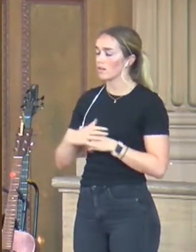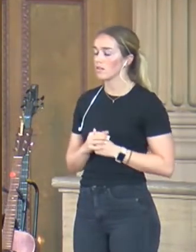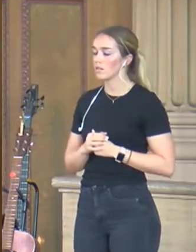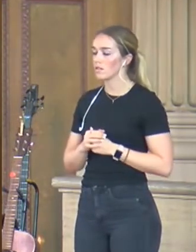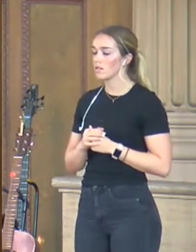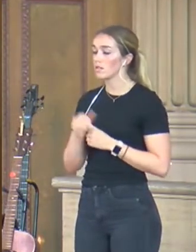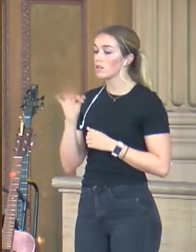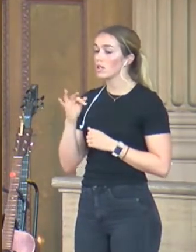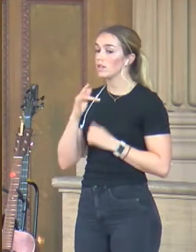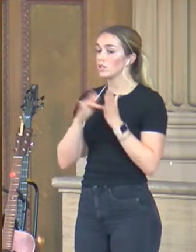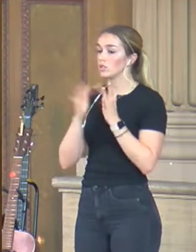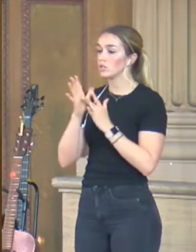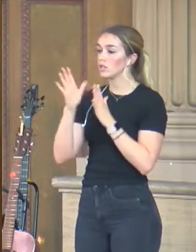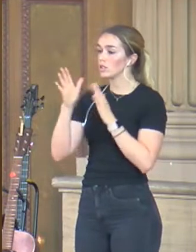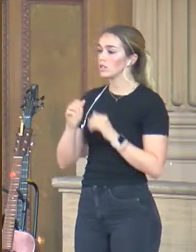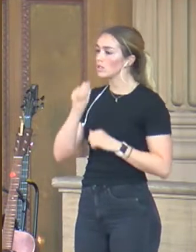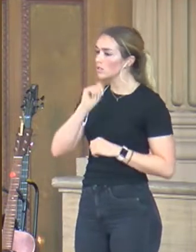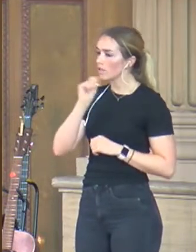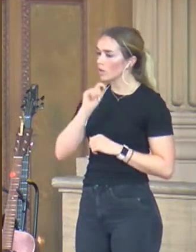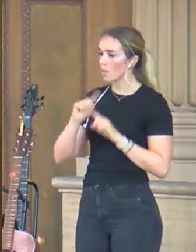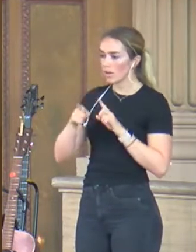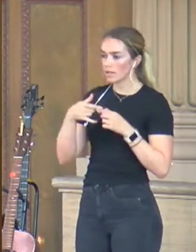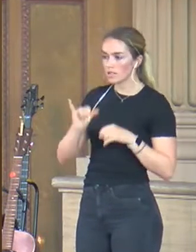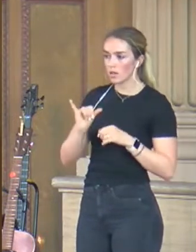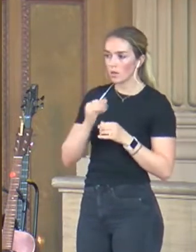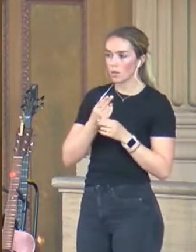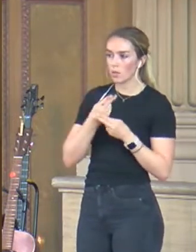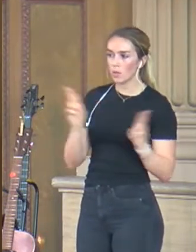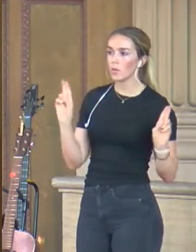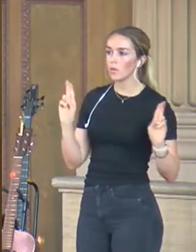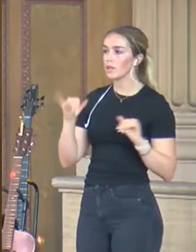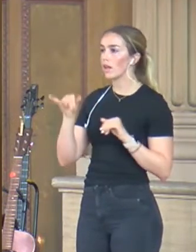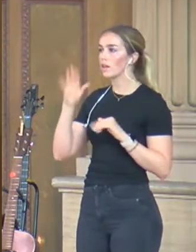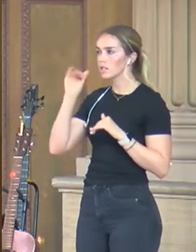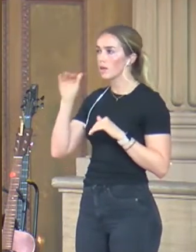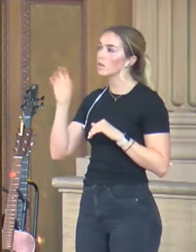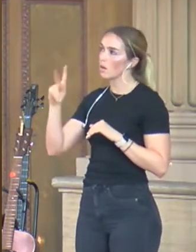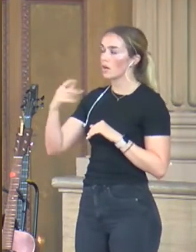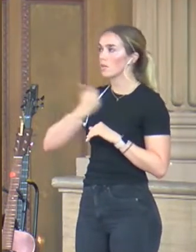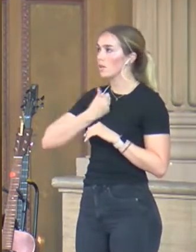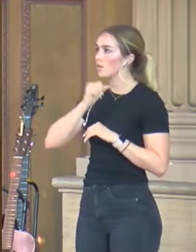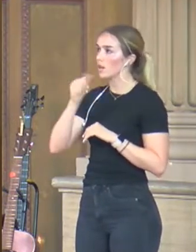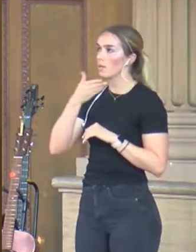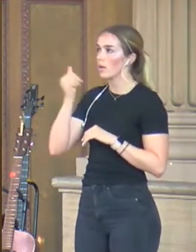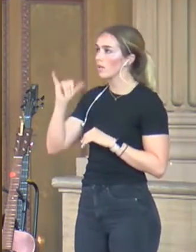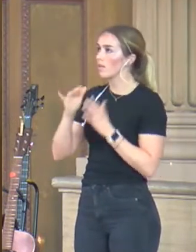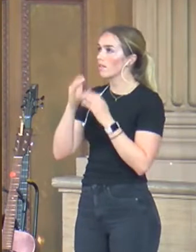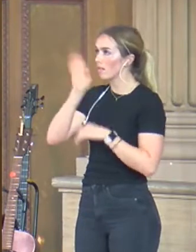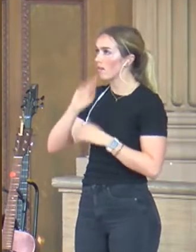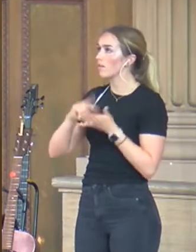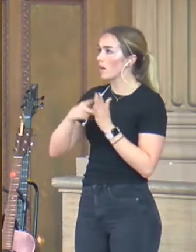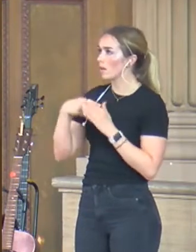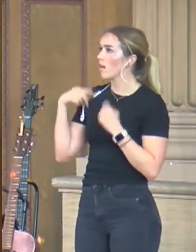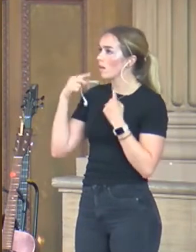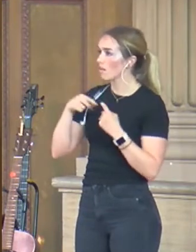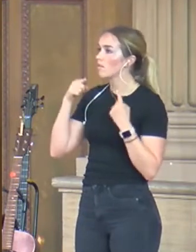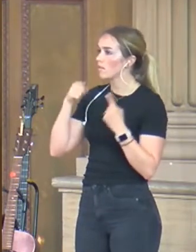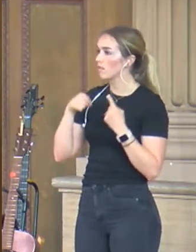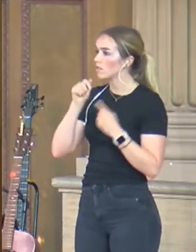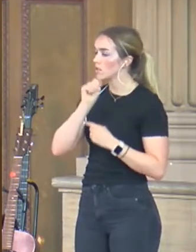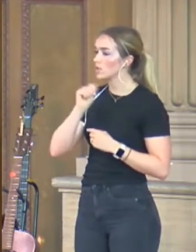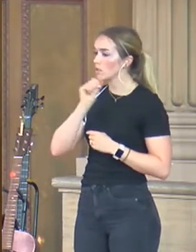So if Jesus suffered innocently, then we can expect, because we're not above our master, that there will be times when